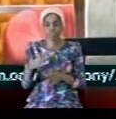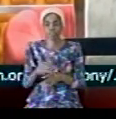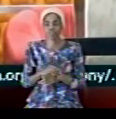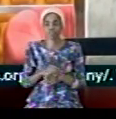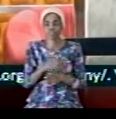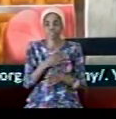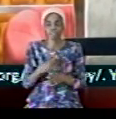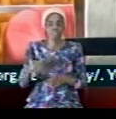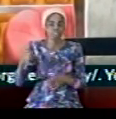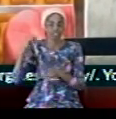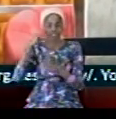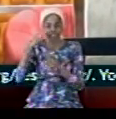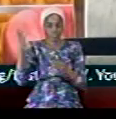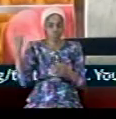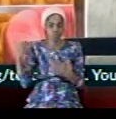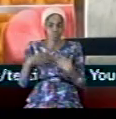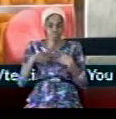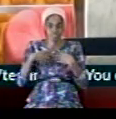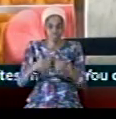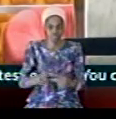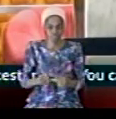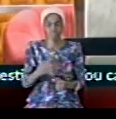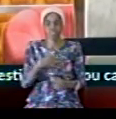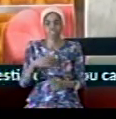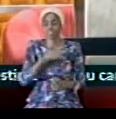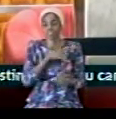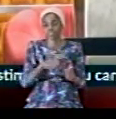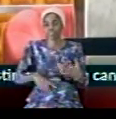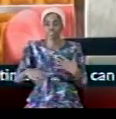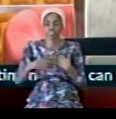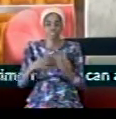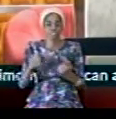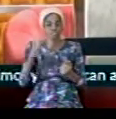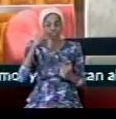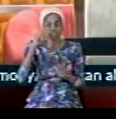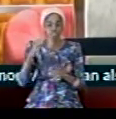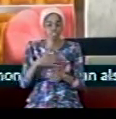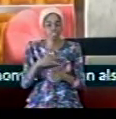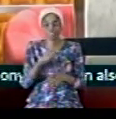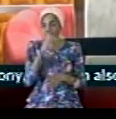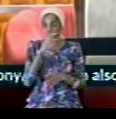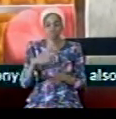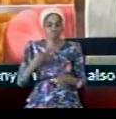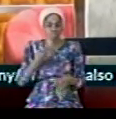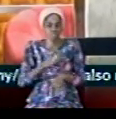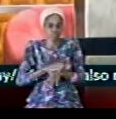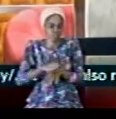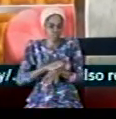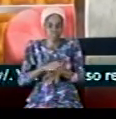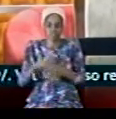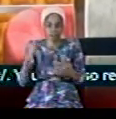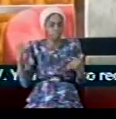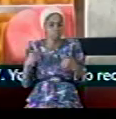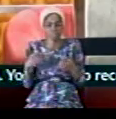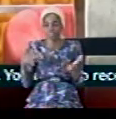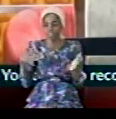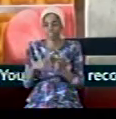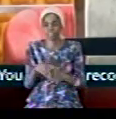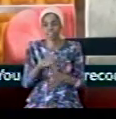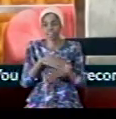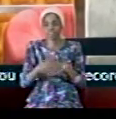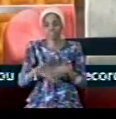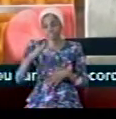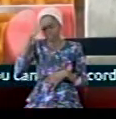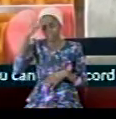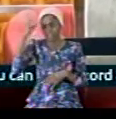was healed. The Lord healed me. I don't feel the scratches again. It was after the man of God said we should lay hand wherever he's